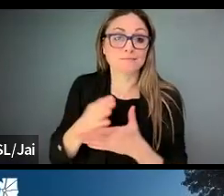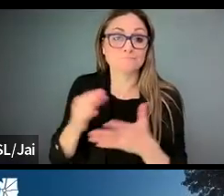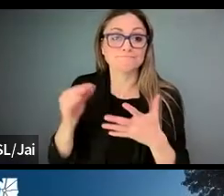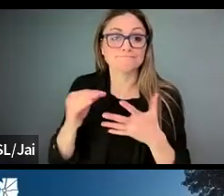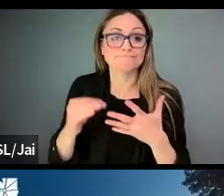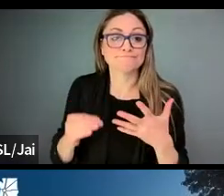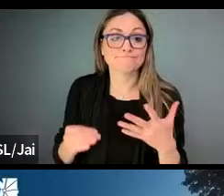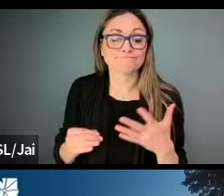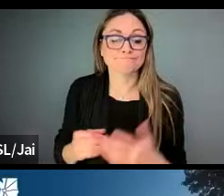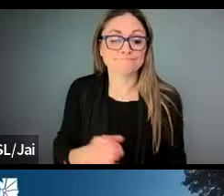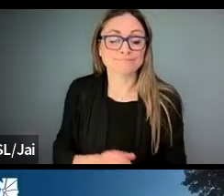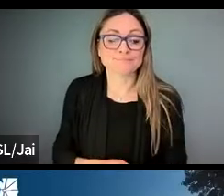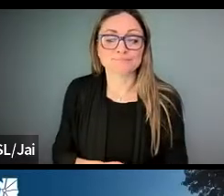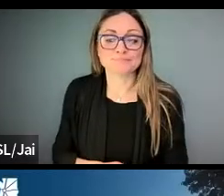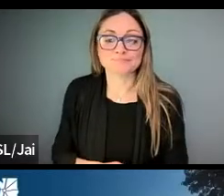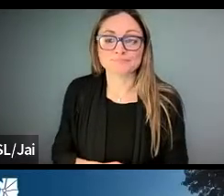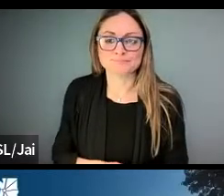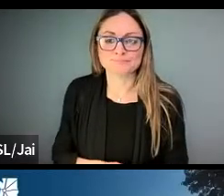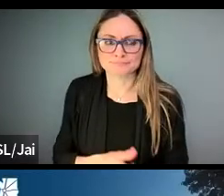Good job. Good job.